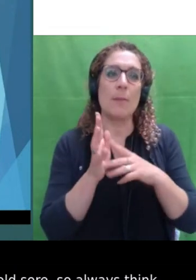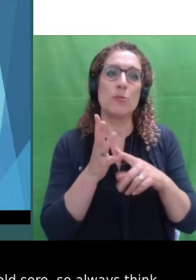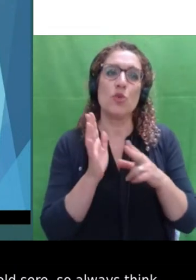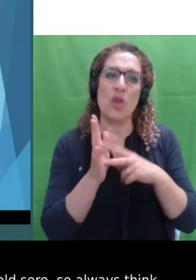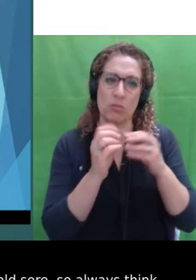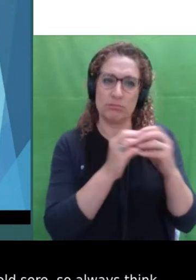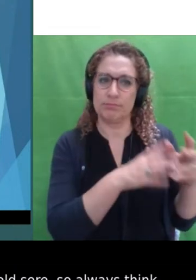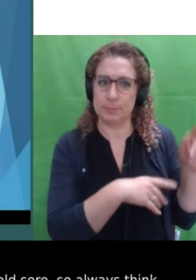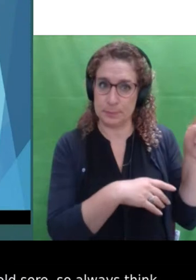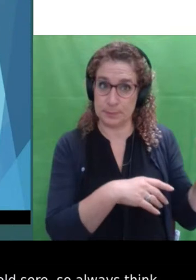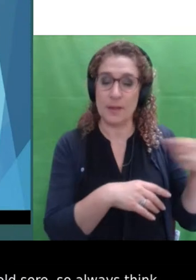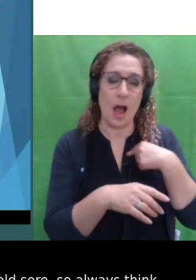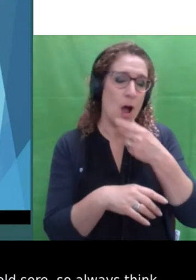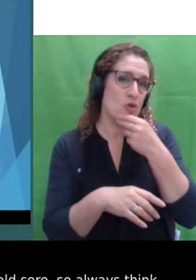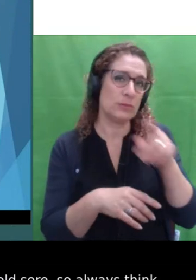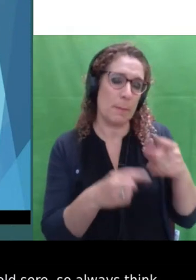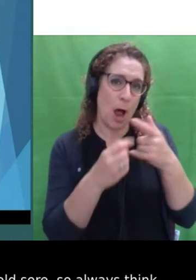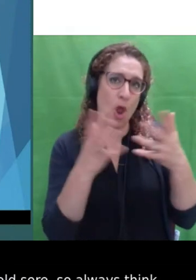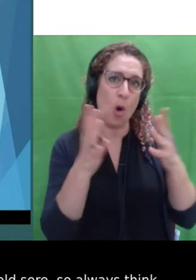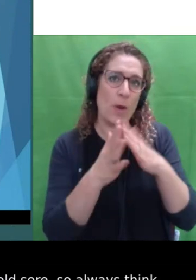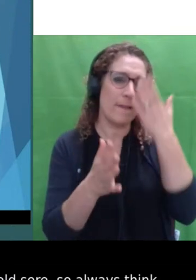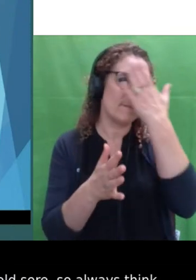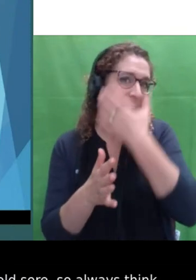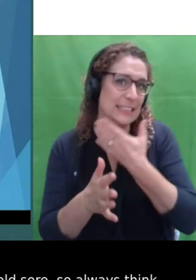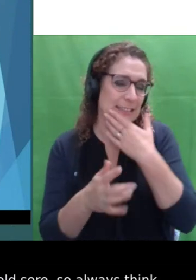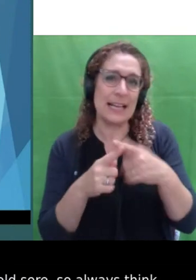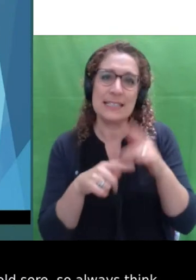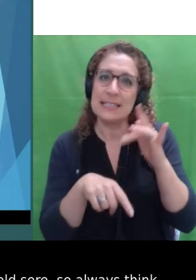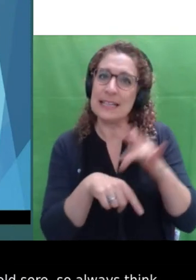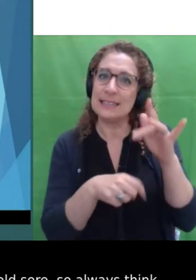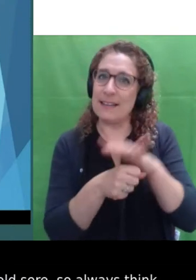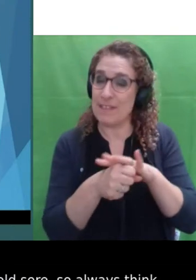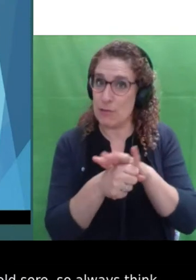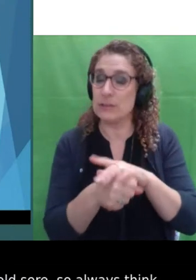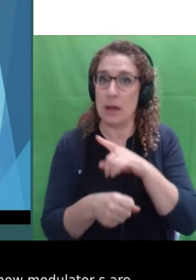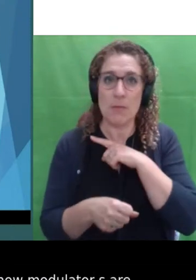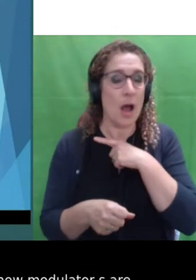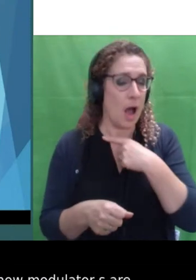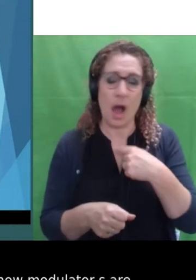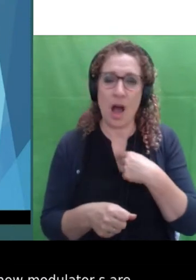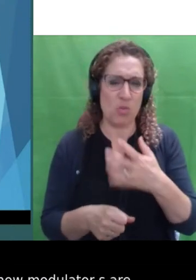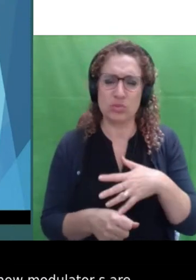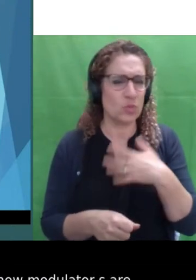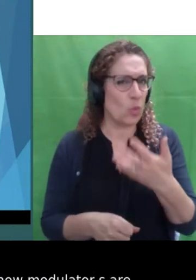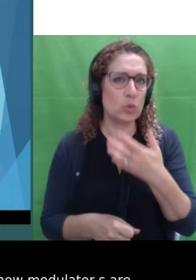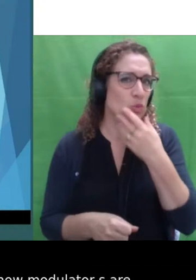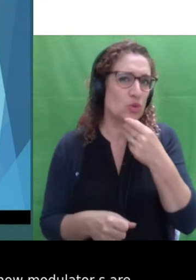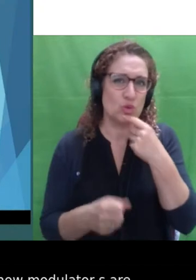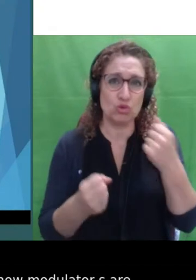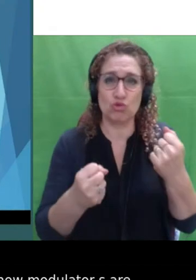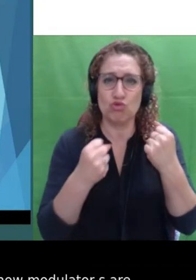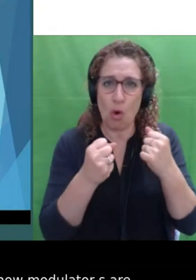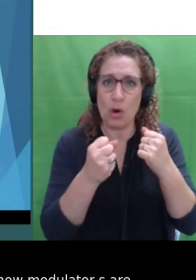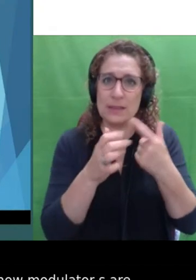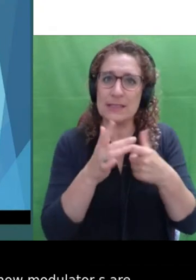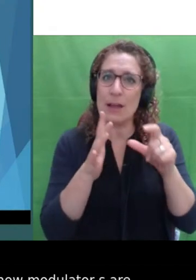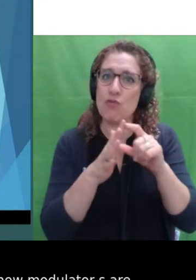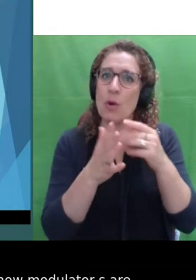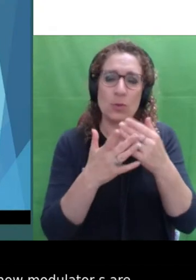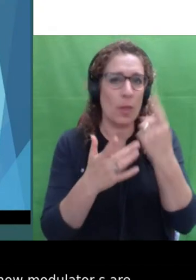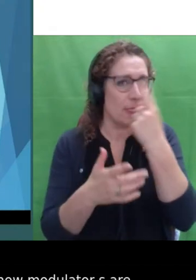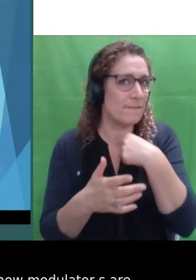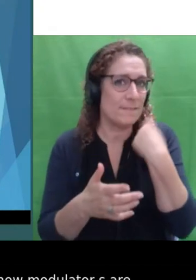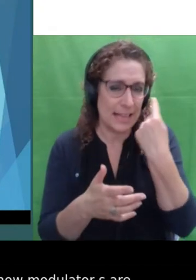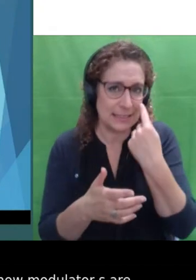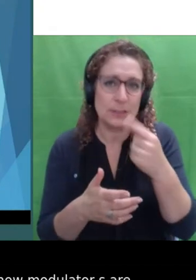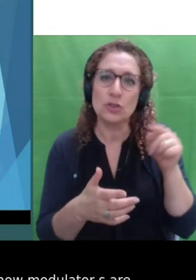patients facial eczema and sensitive areas because i would personally not want to use stronger steroids on the face so actually moving to